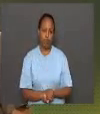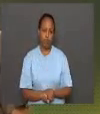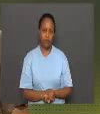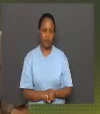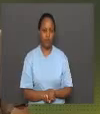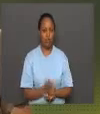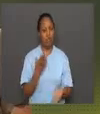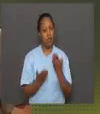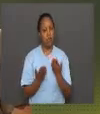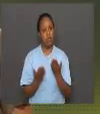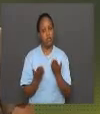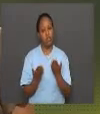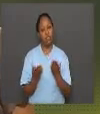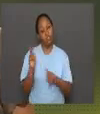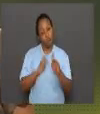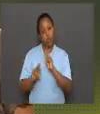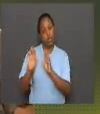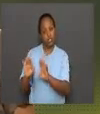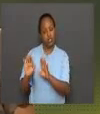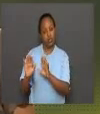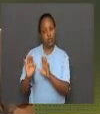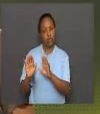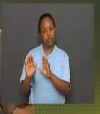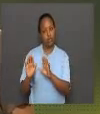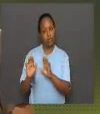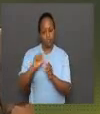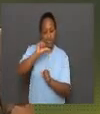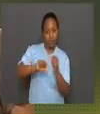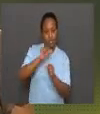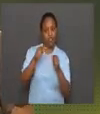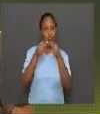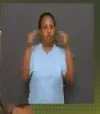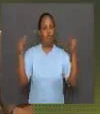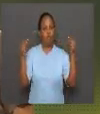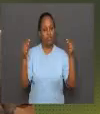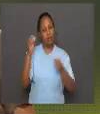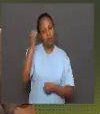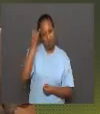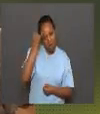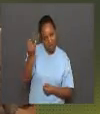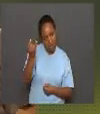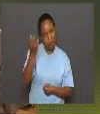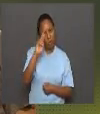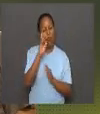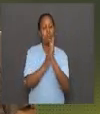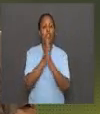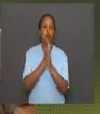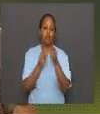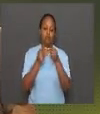when people find themselves opposing one another in opinion or interests.